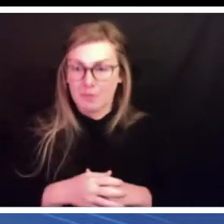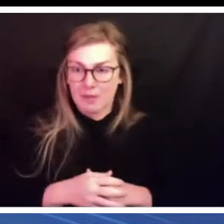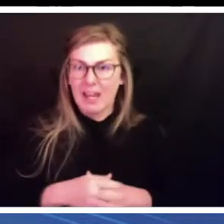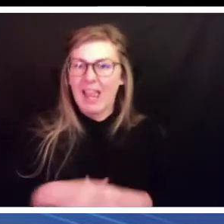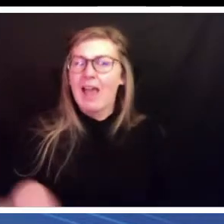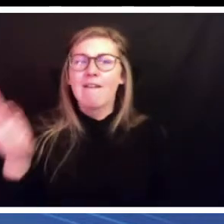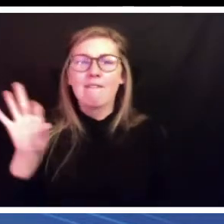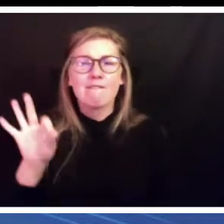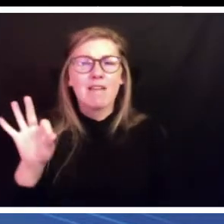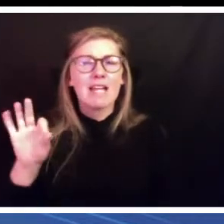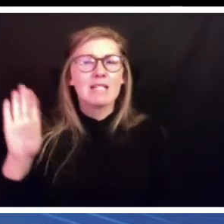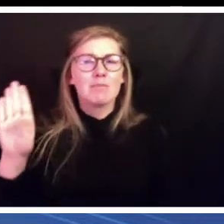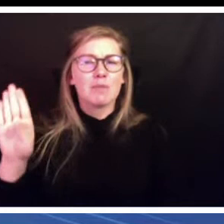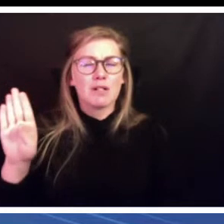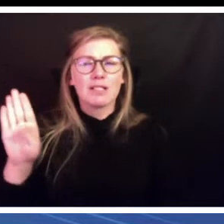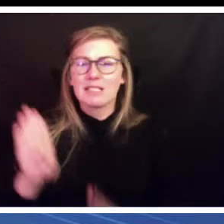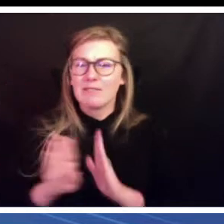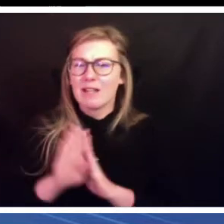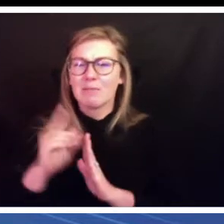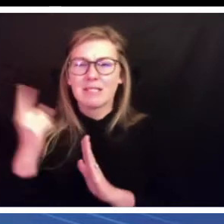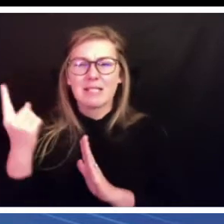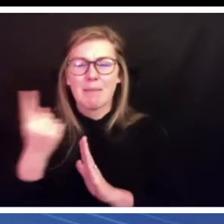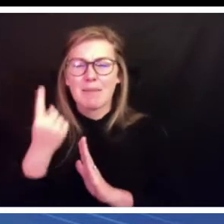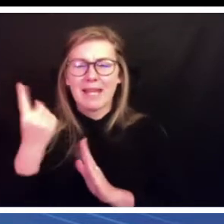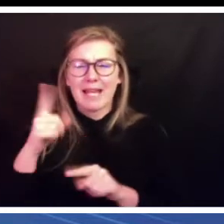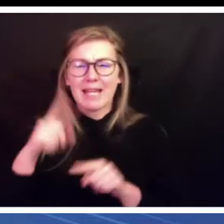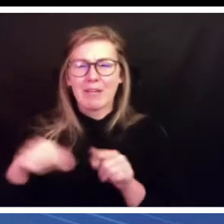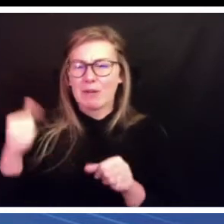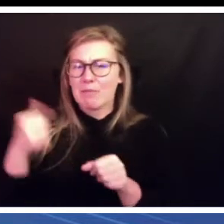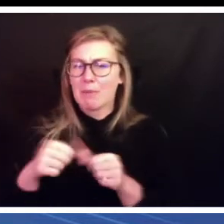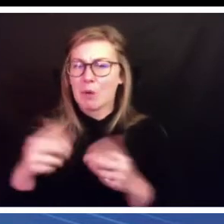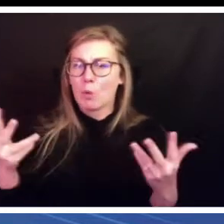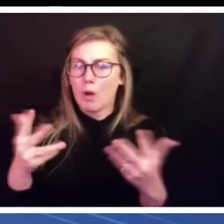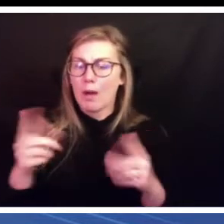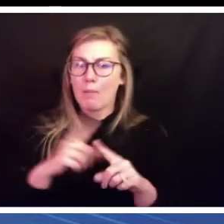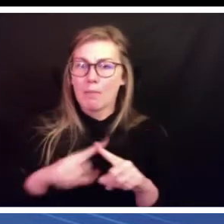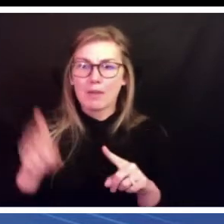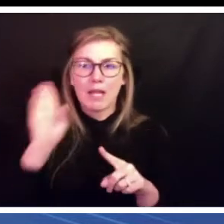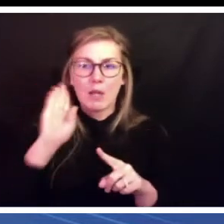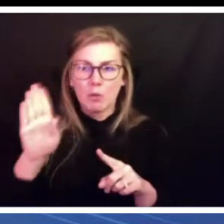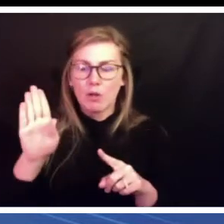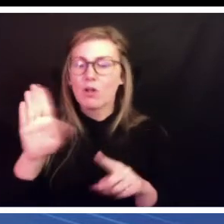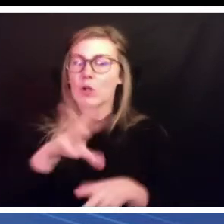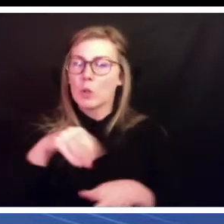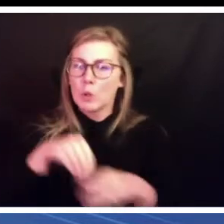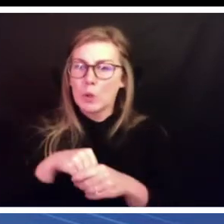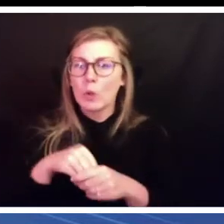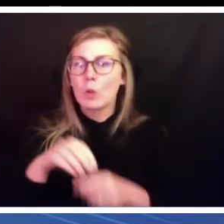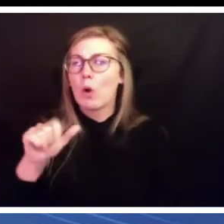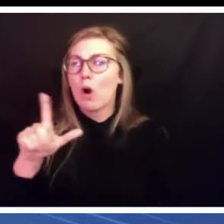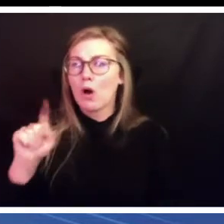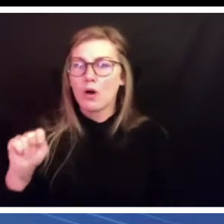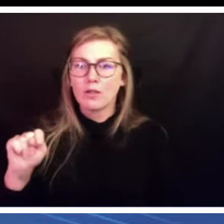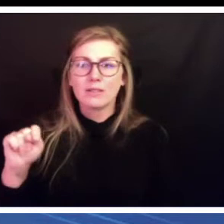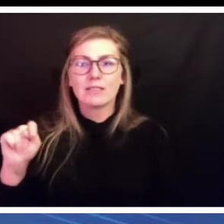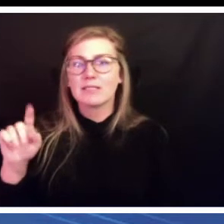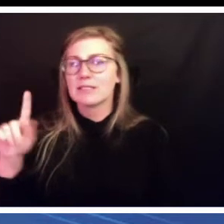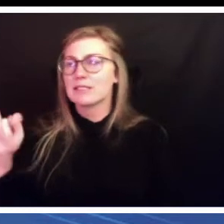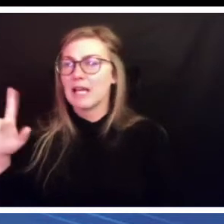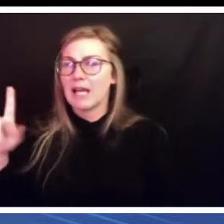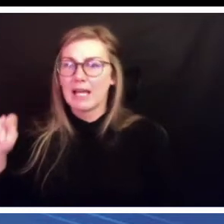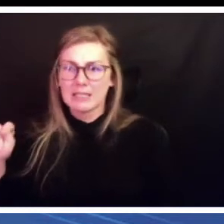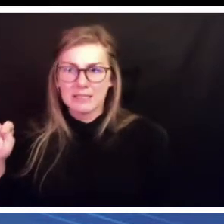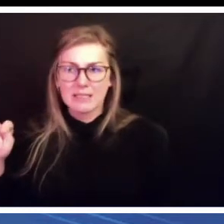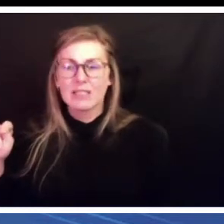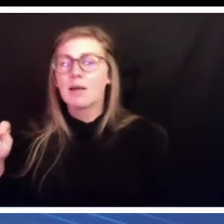not quite sure what it is. And everyone's going to be now including alt text because that's what we're able to do now. And